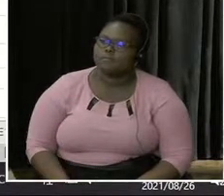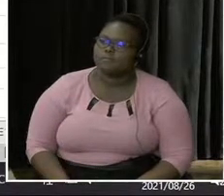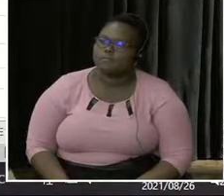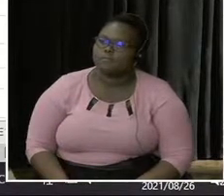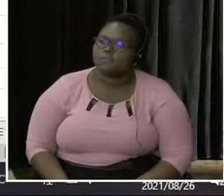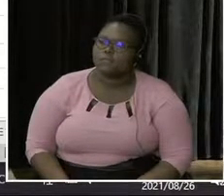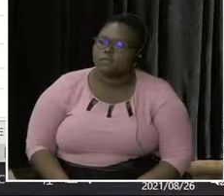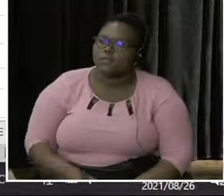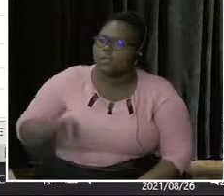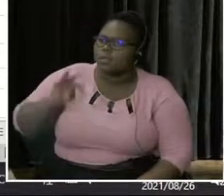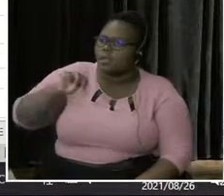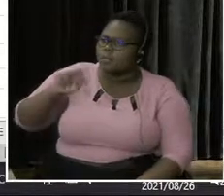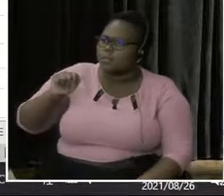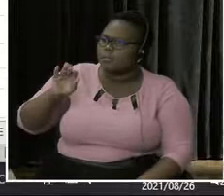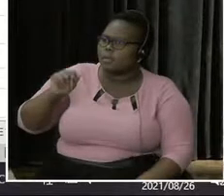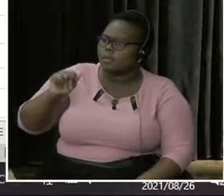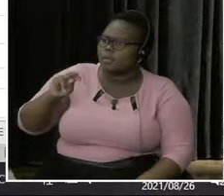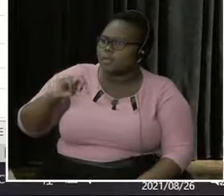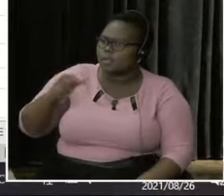Is Mabanga back?